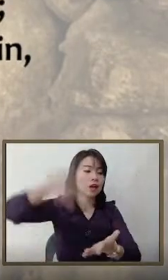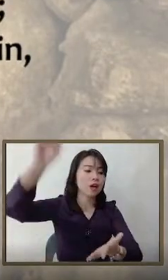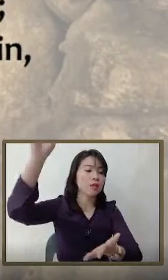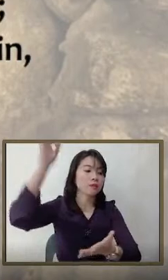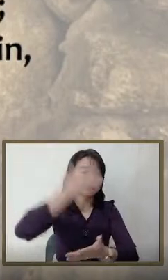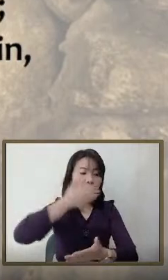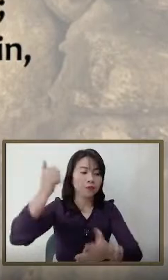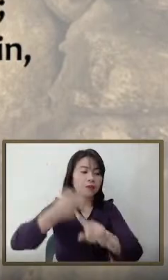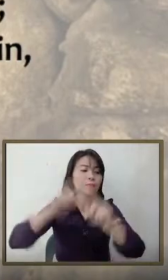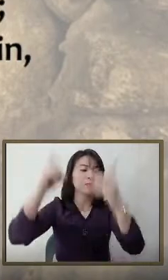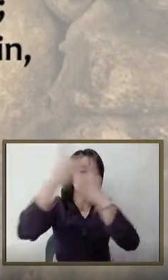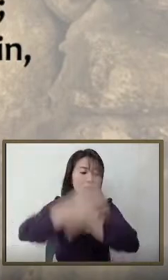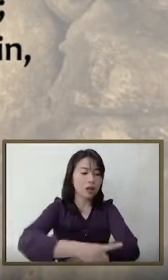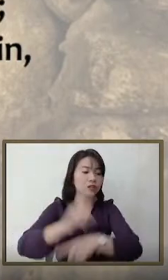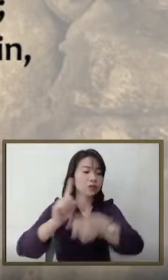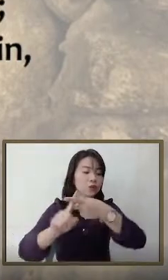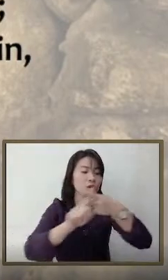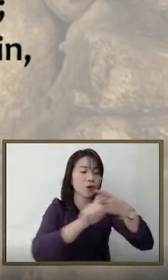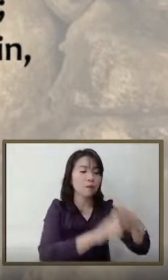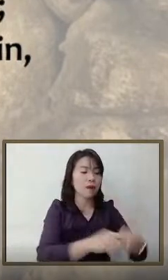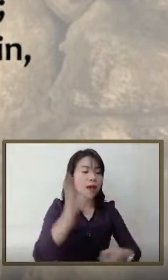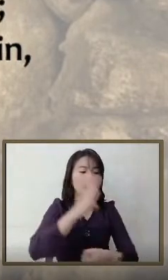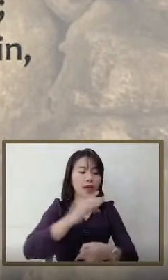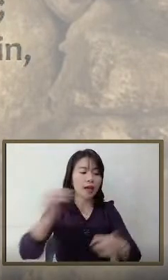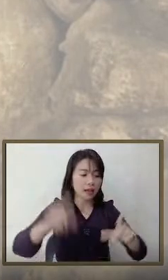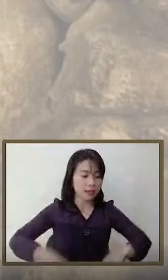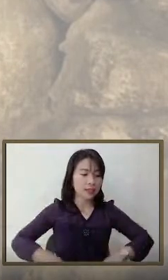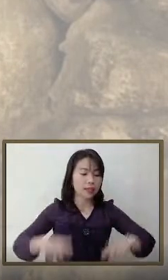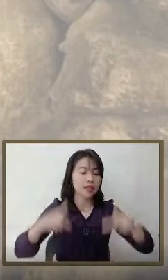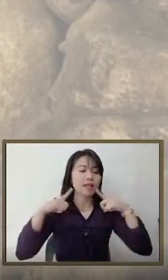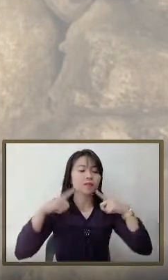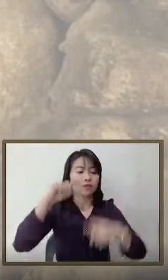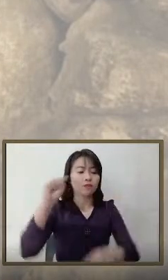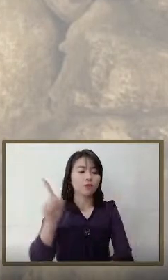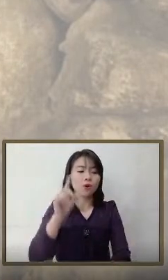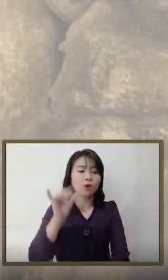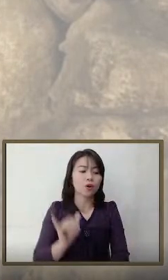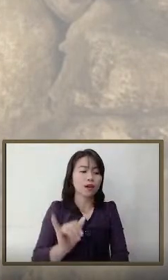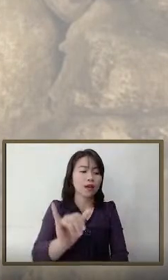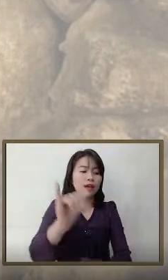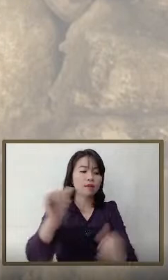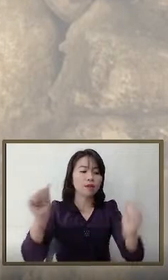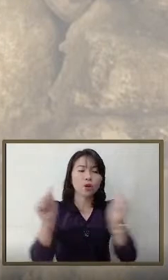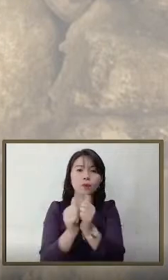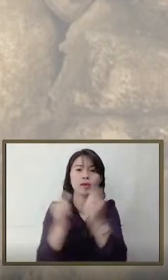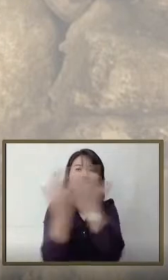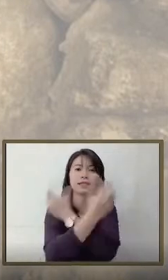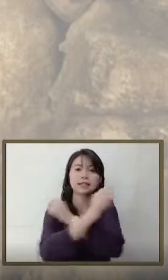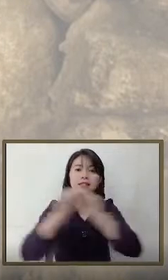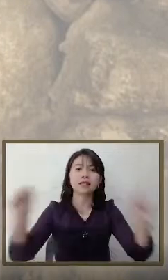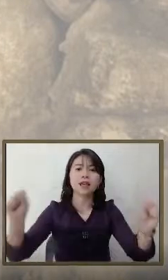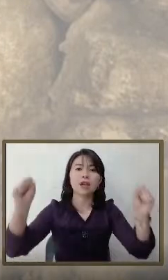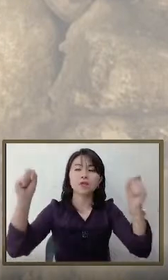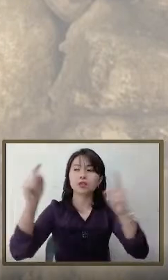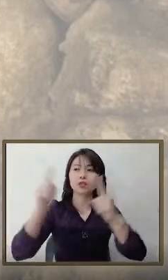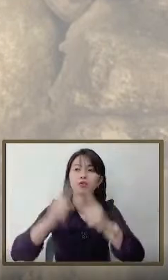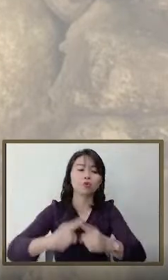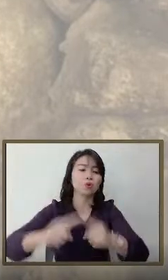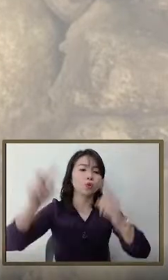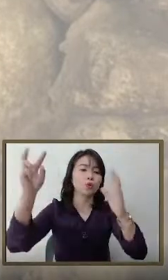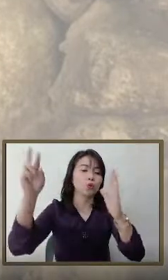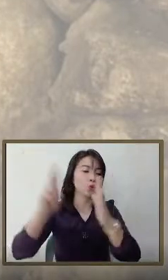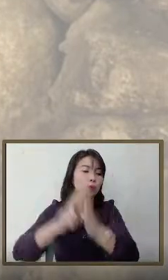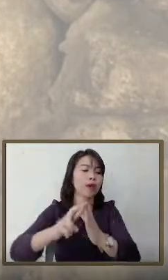a victor from the dark domain, and he lives forever with his saints